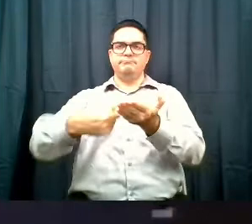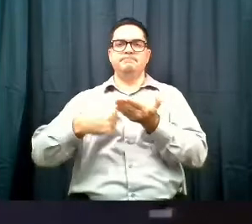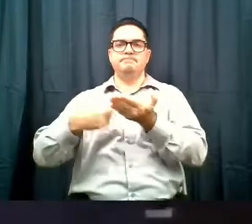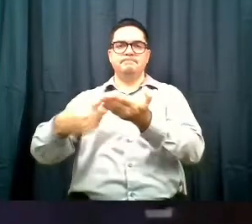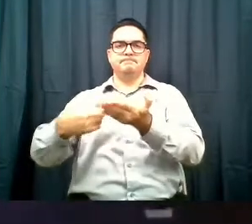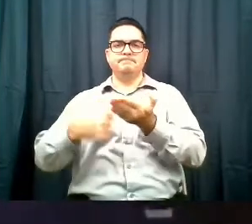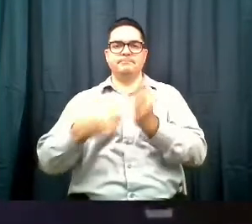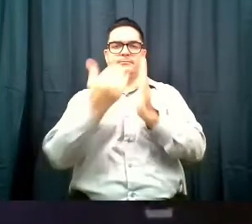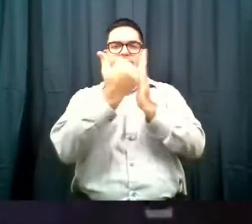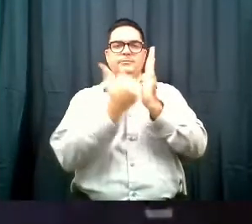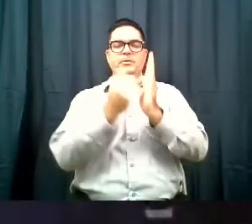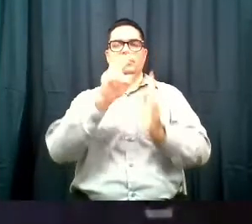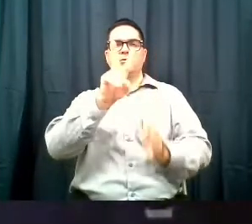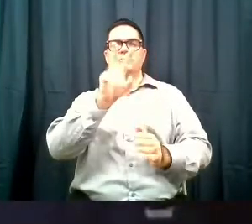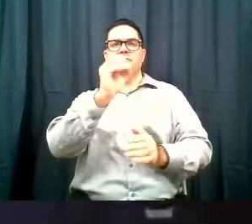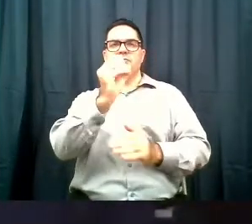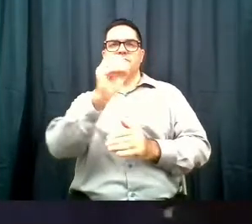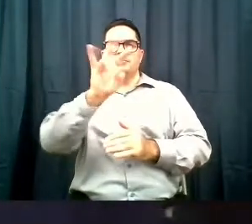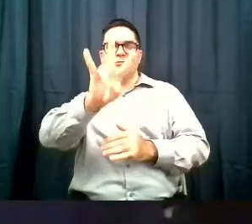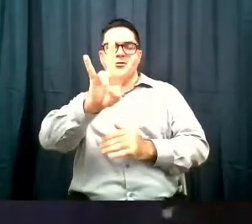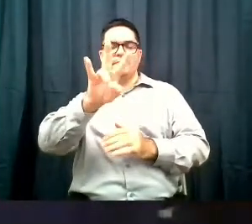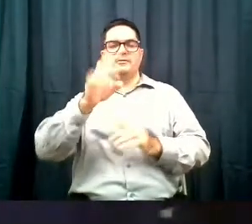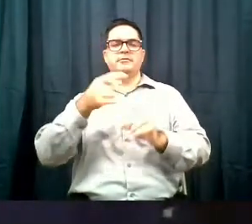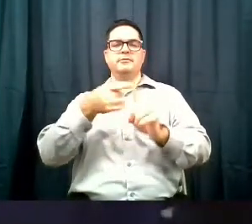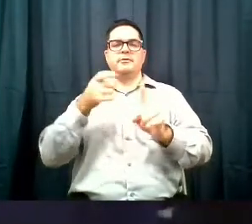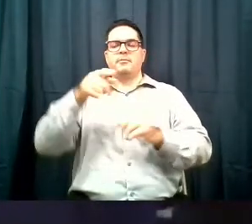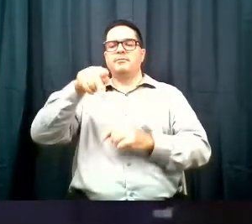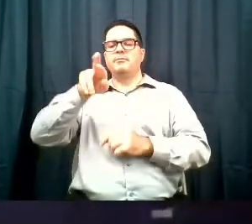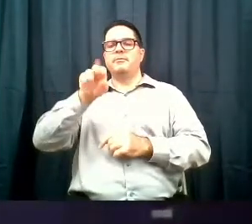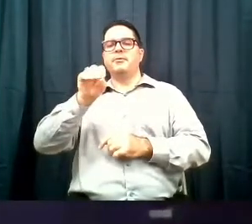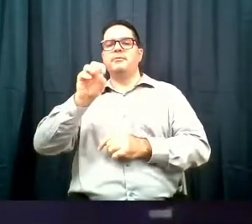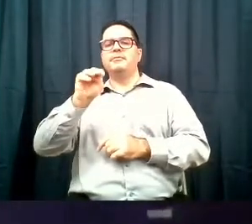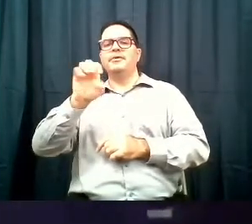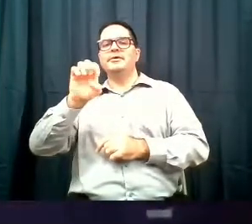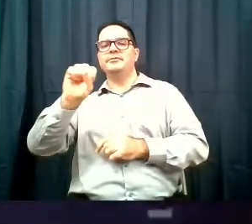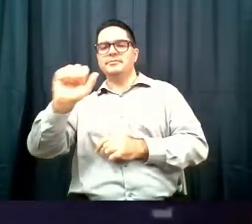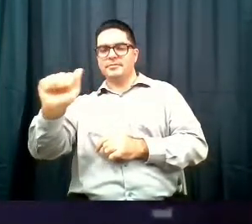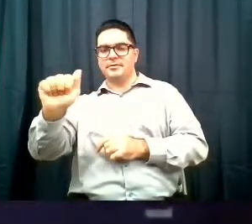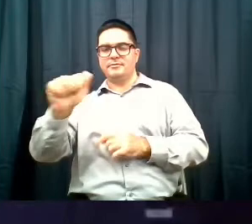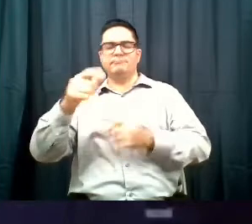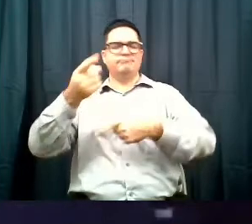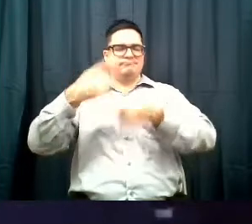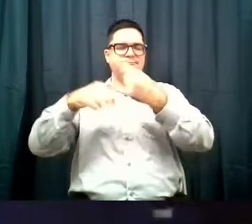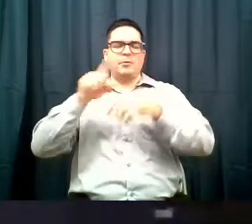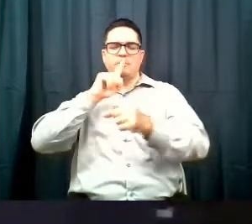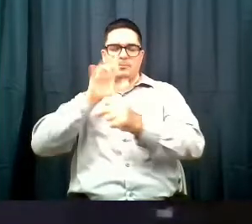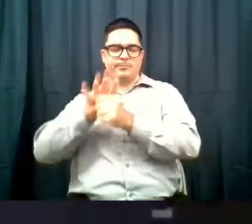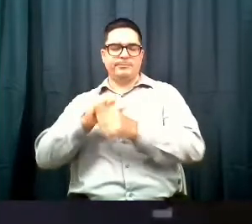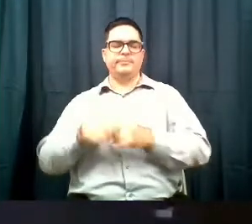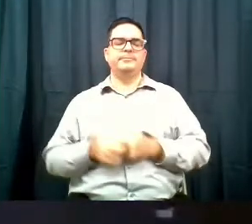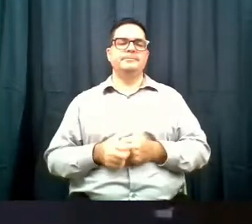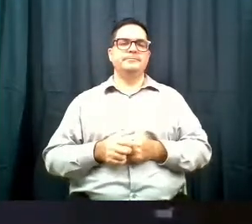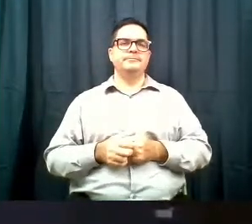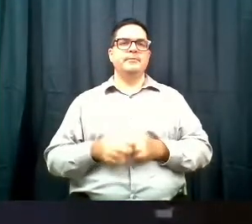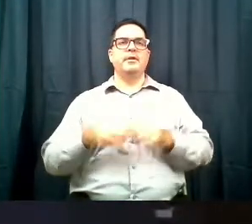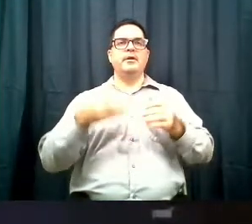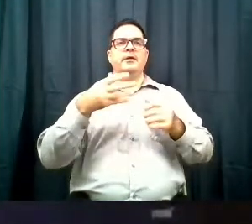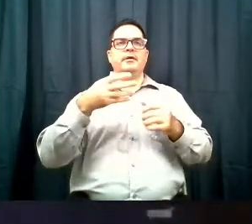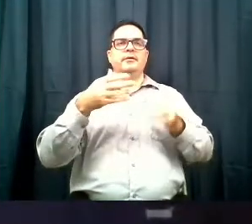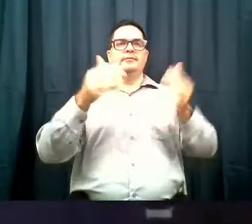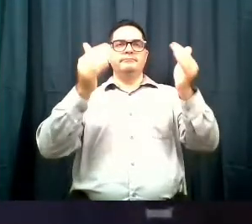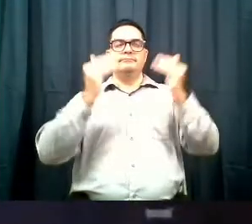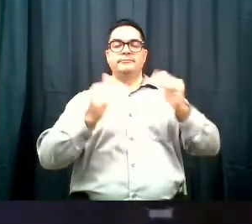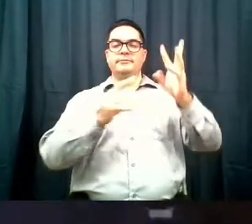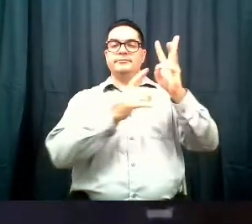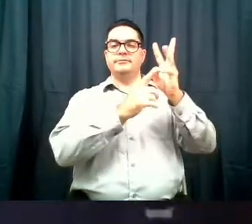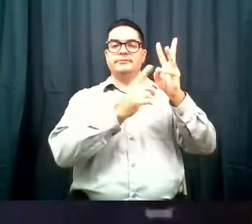Section 207 of PROMESA. The sixth item will be a particular